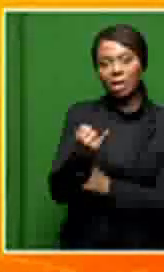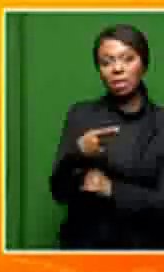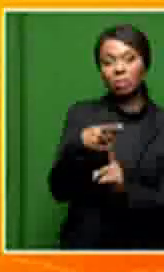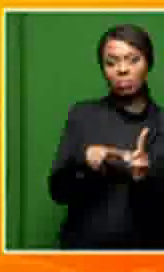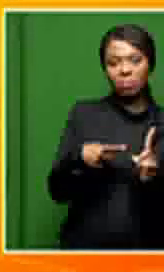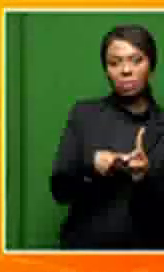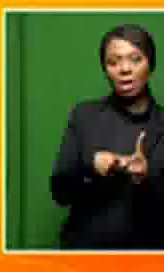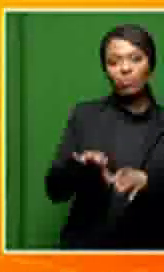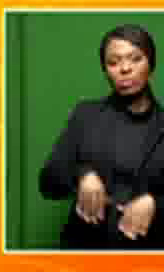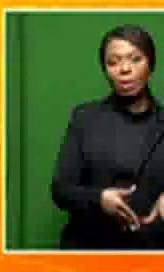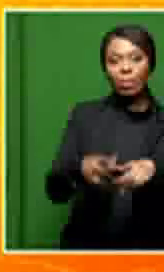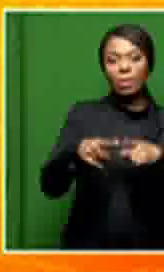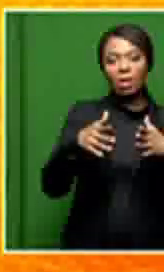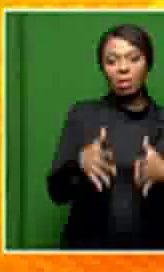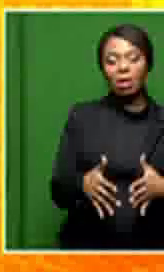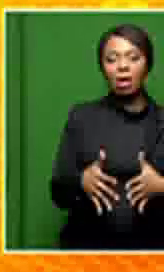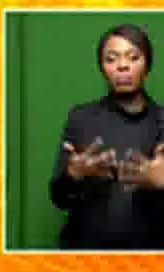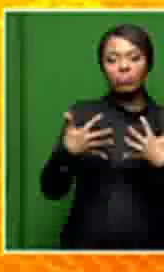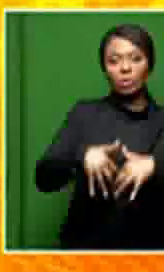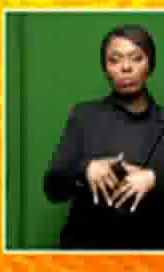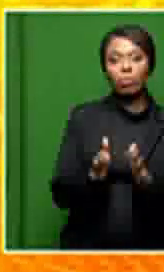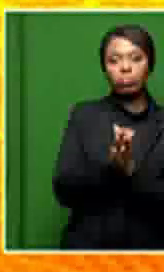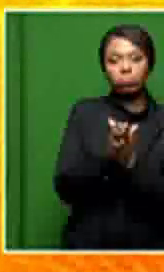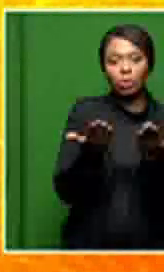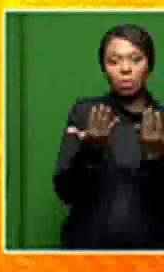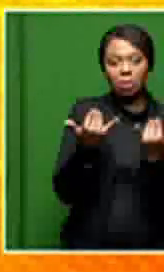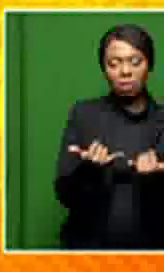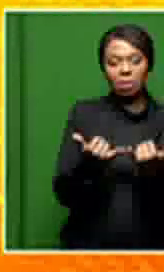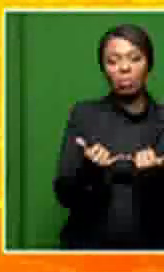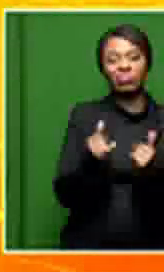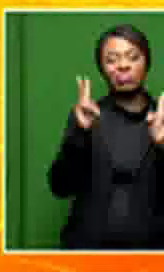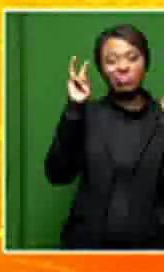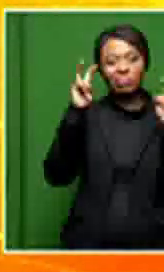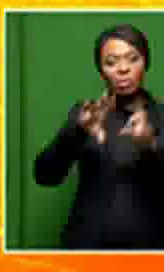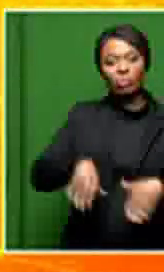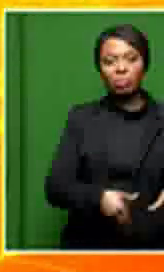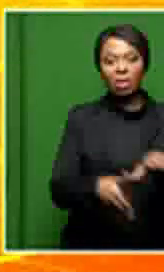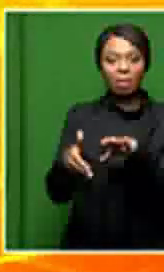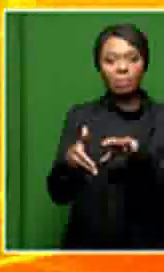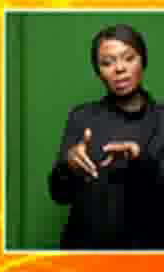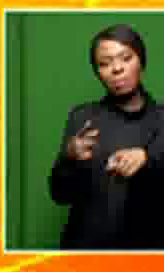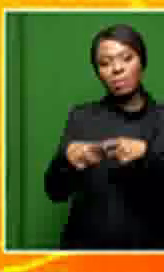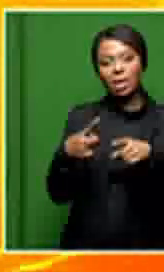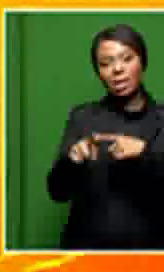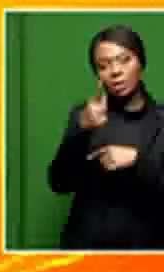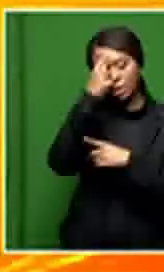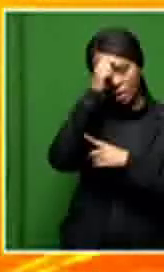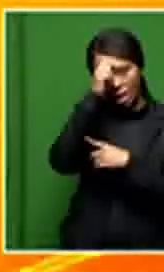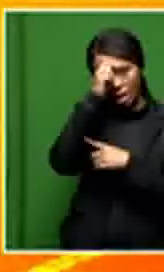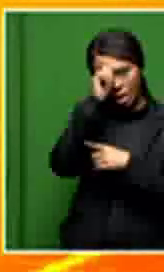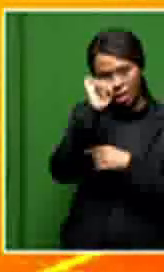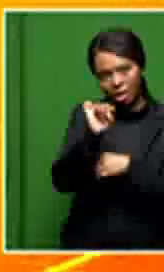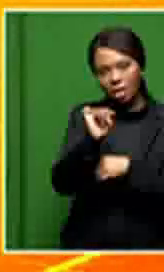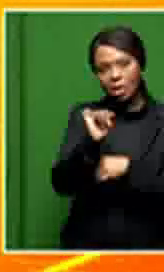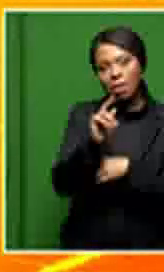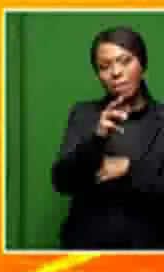have collaborated on a new book about rugby titled Line Breakers, the Rugby-Playing Sons of Makana and Stuurman. The book aims